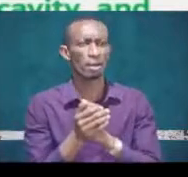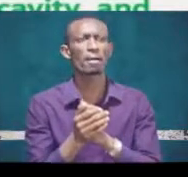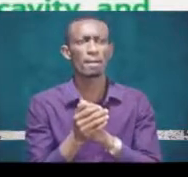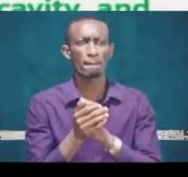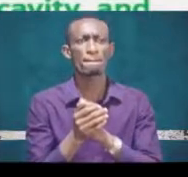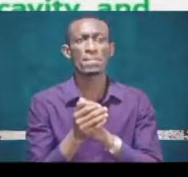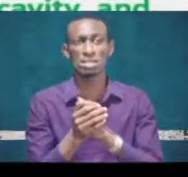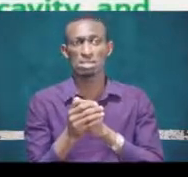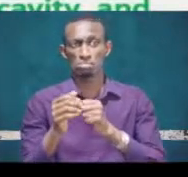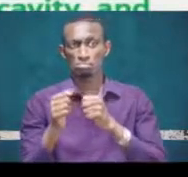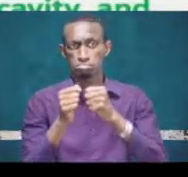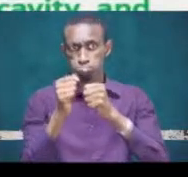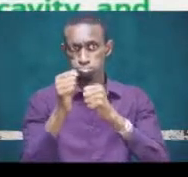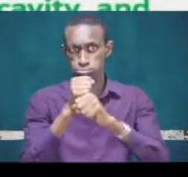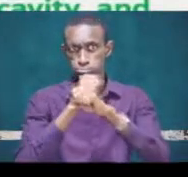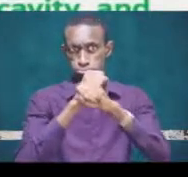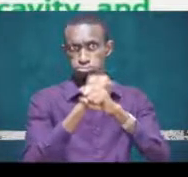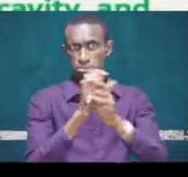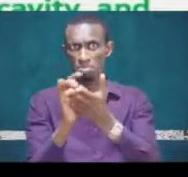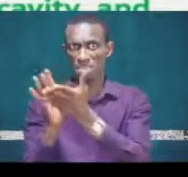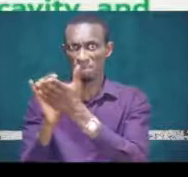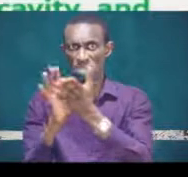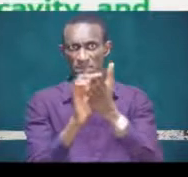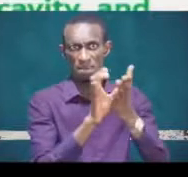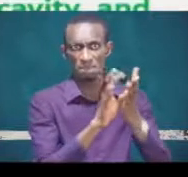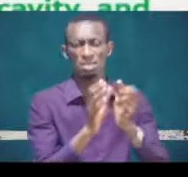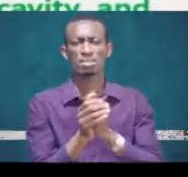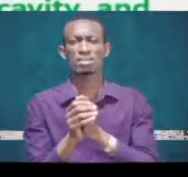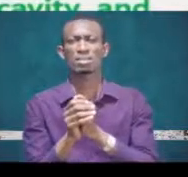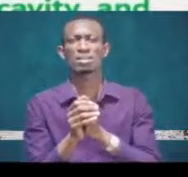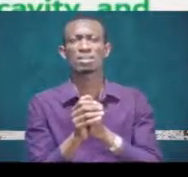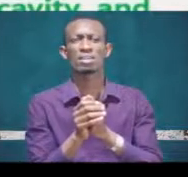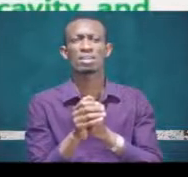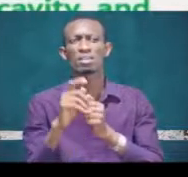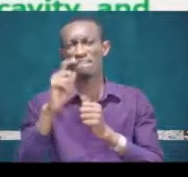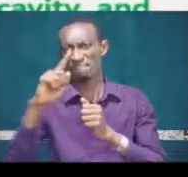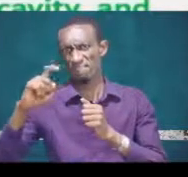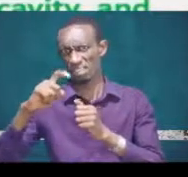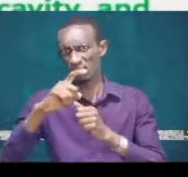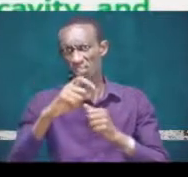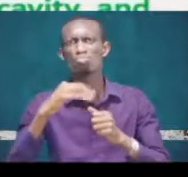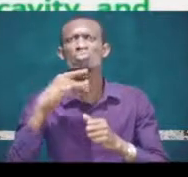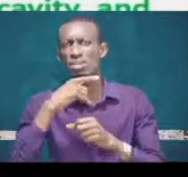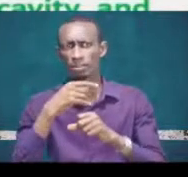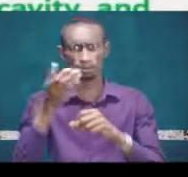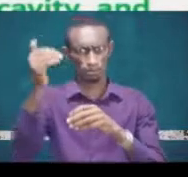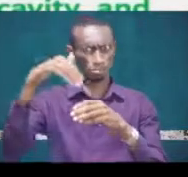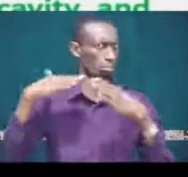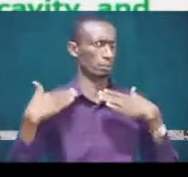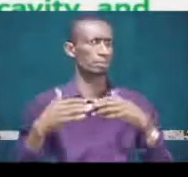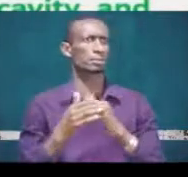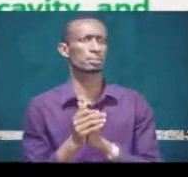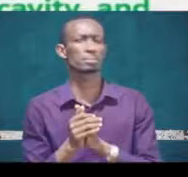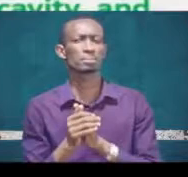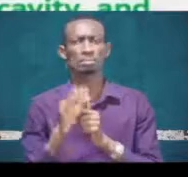bacteria. They may be used to propel egg in the uterine wall or tubes, and these